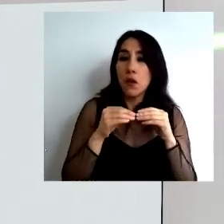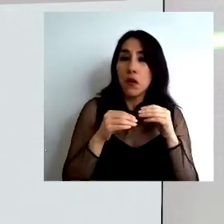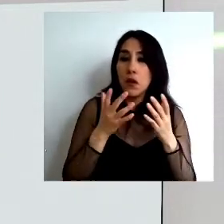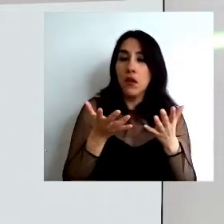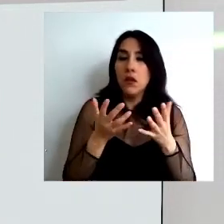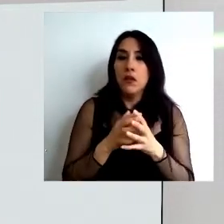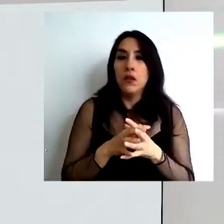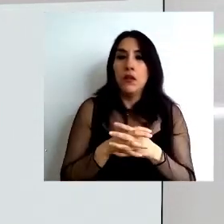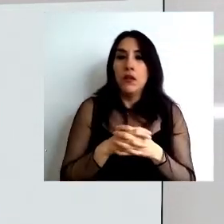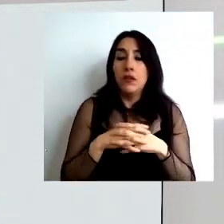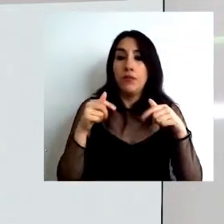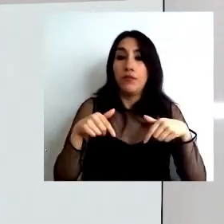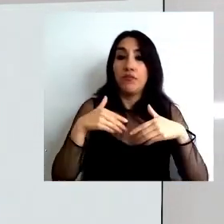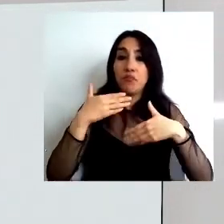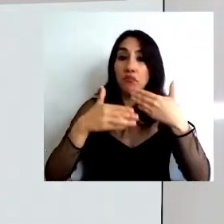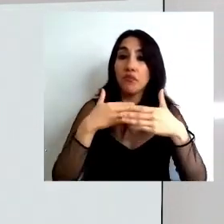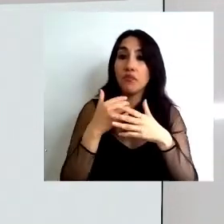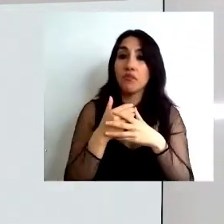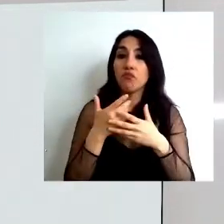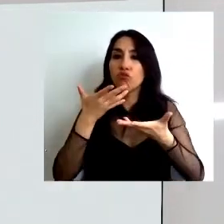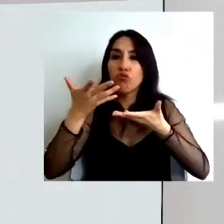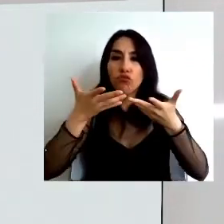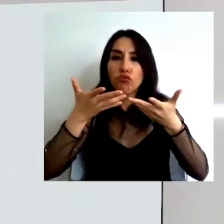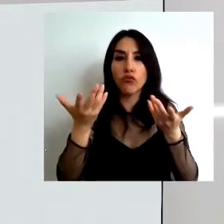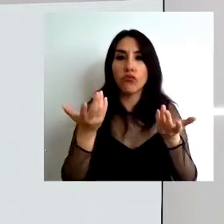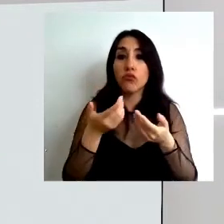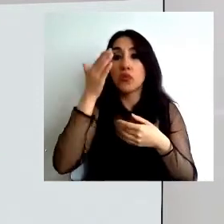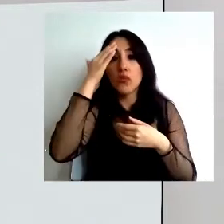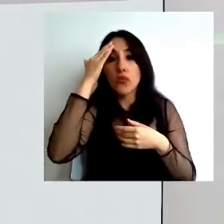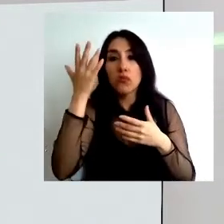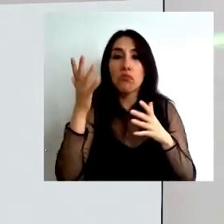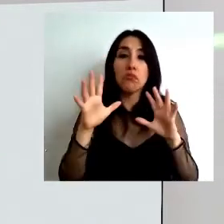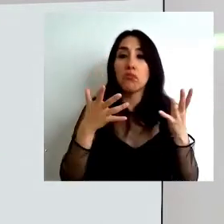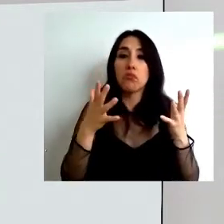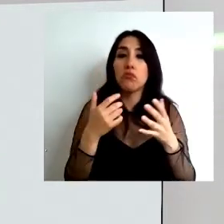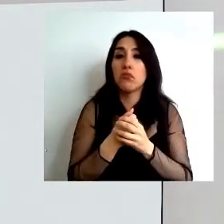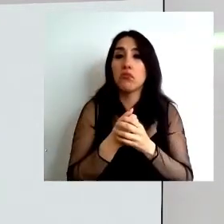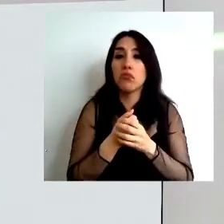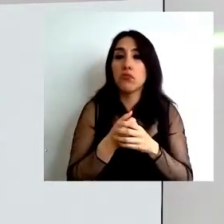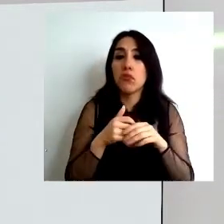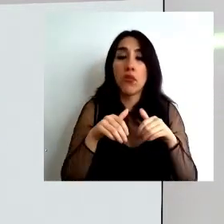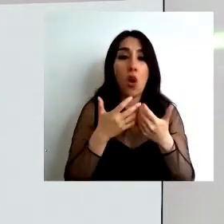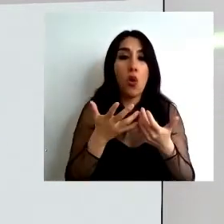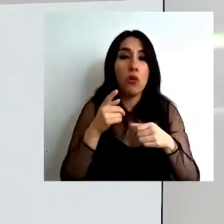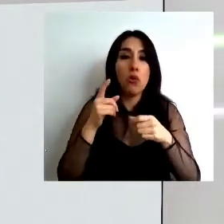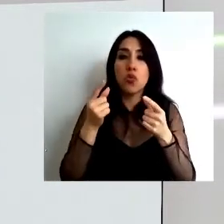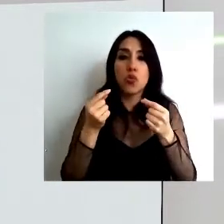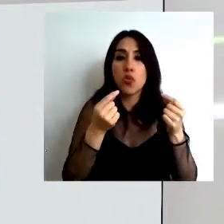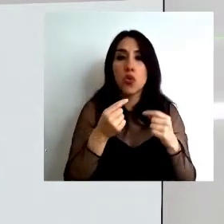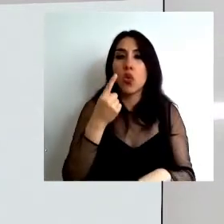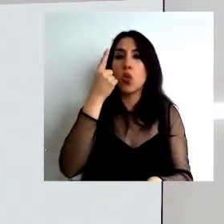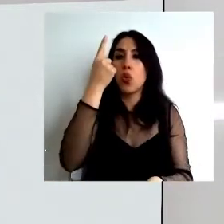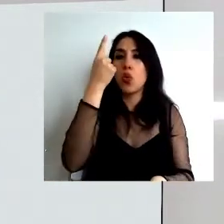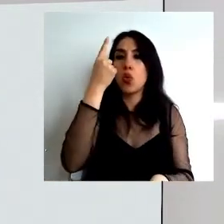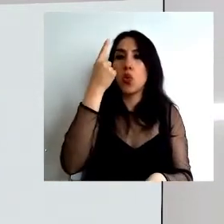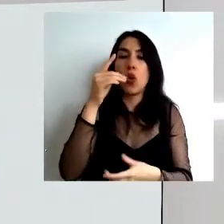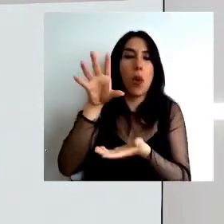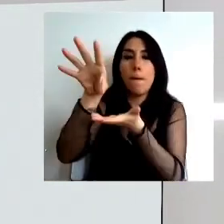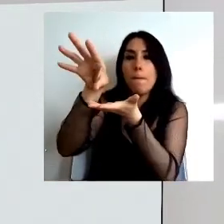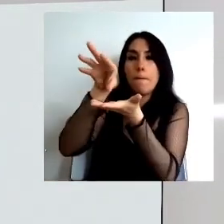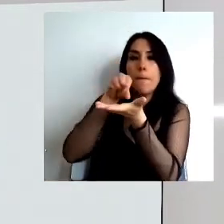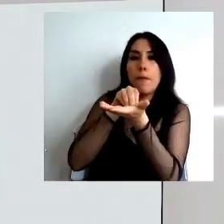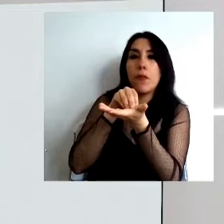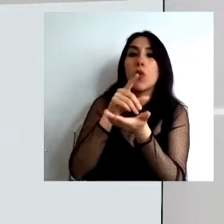partners in an indirect way. You need to, I mean, you can let go completely and open